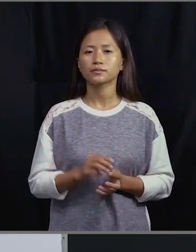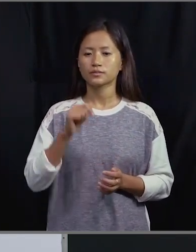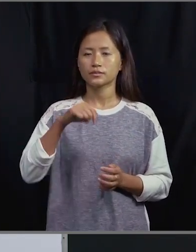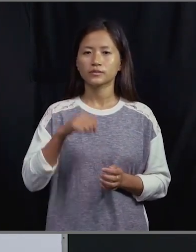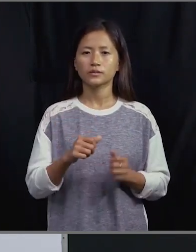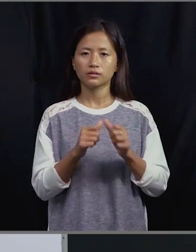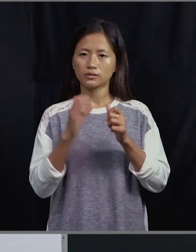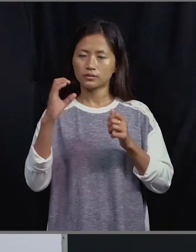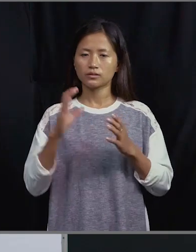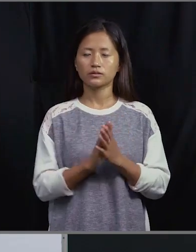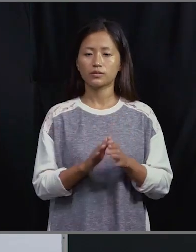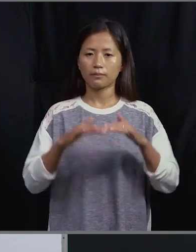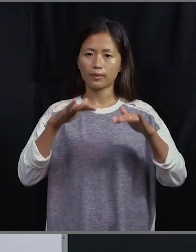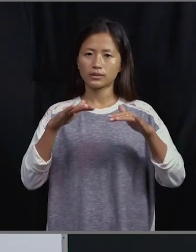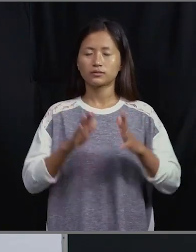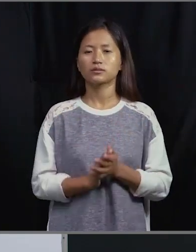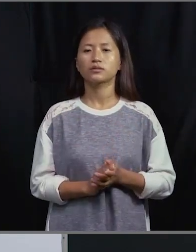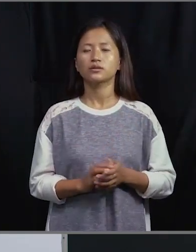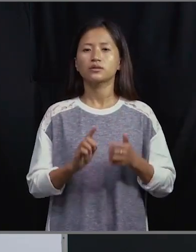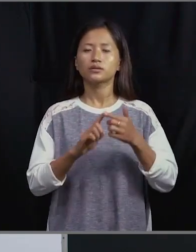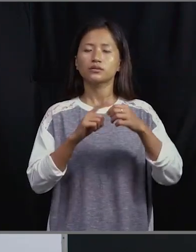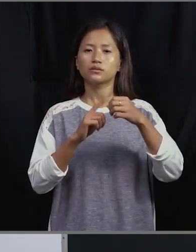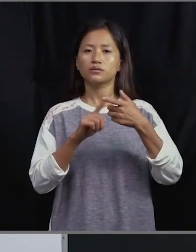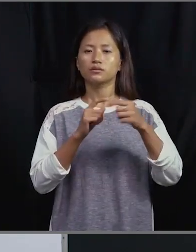Now, according to the balanced chemical equation,